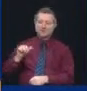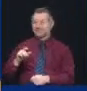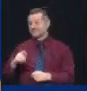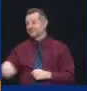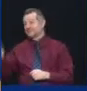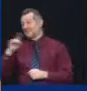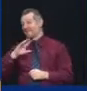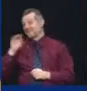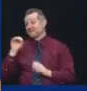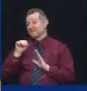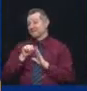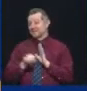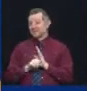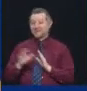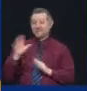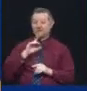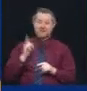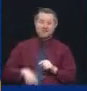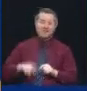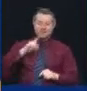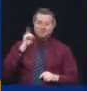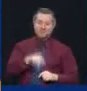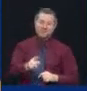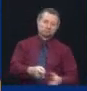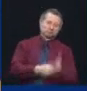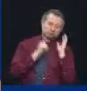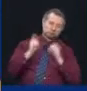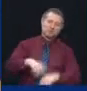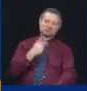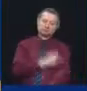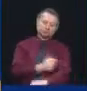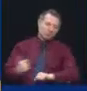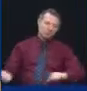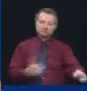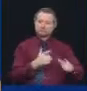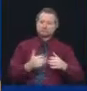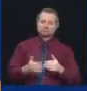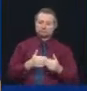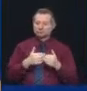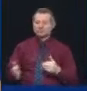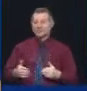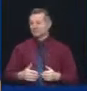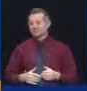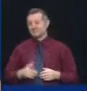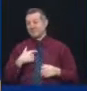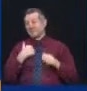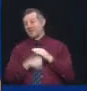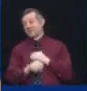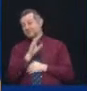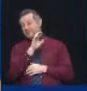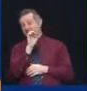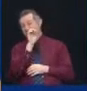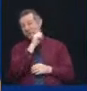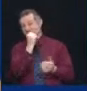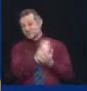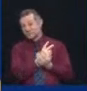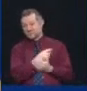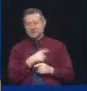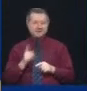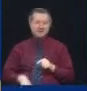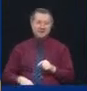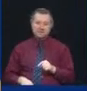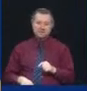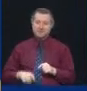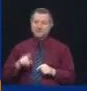a vaccine that is authorized by emergency use. It has to receive a full